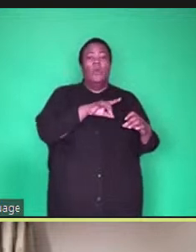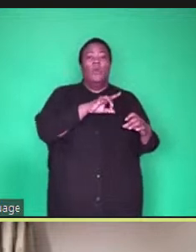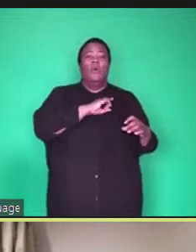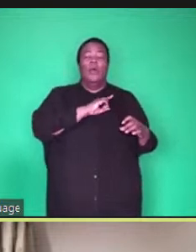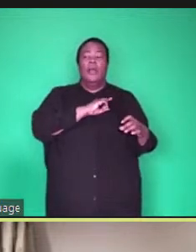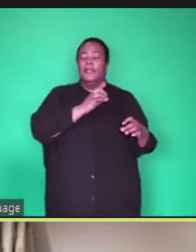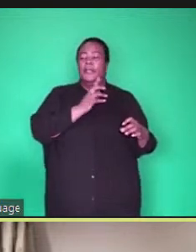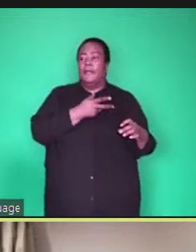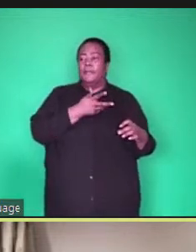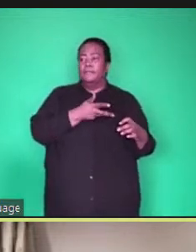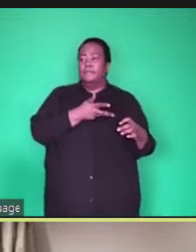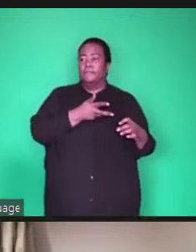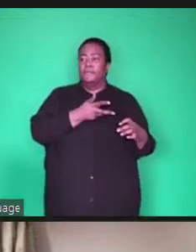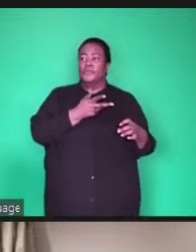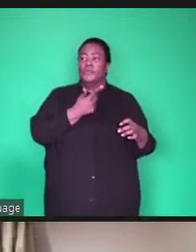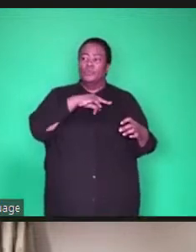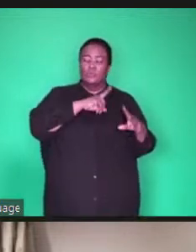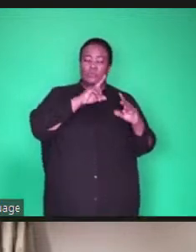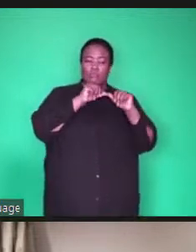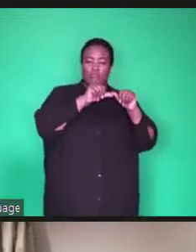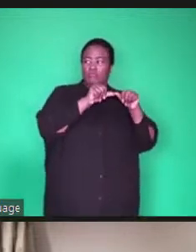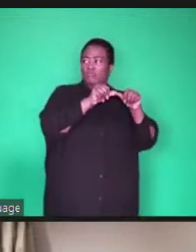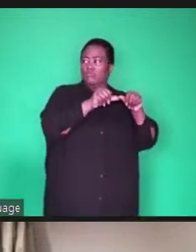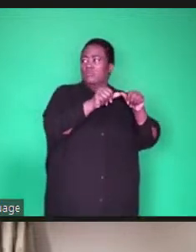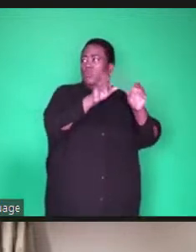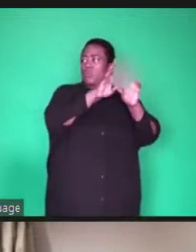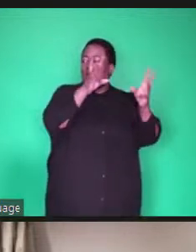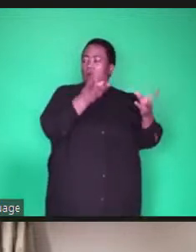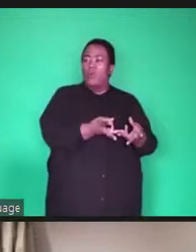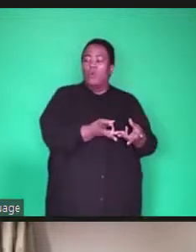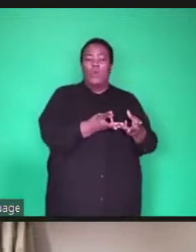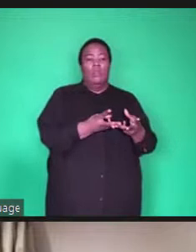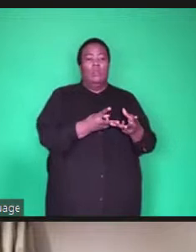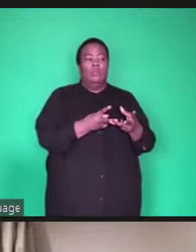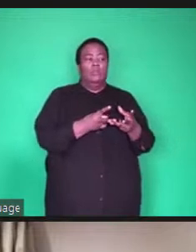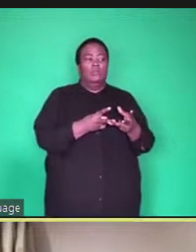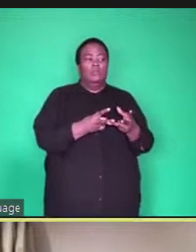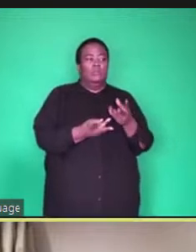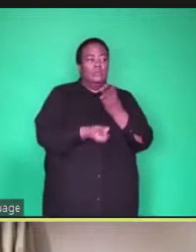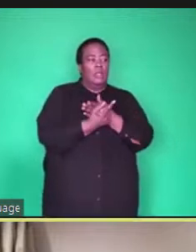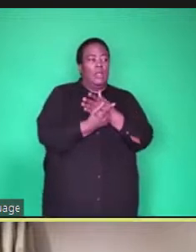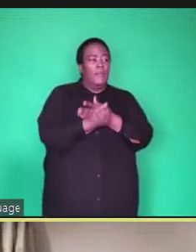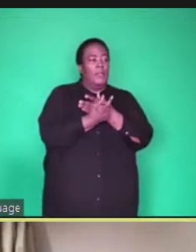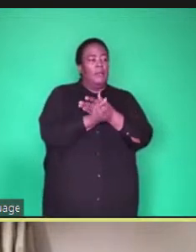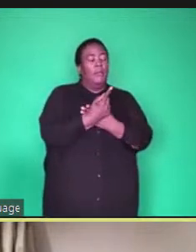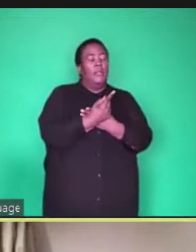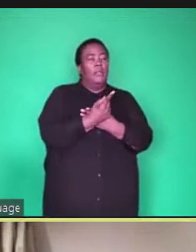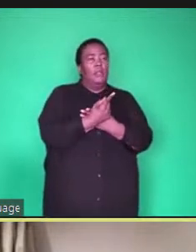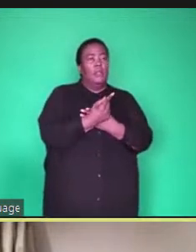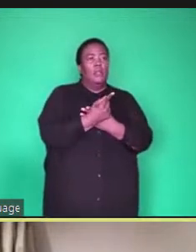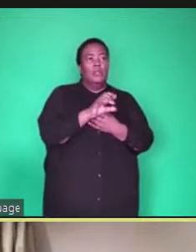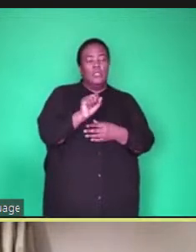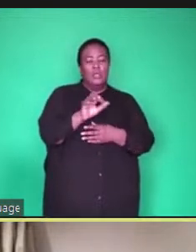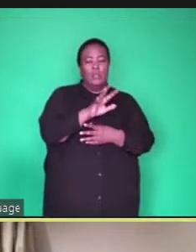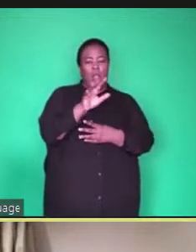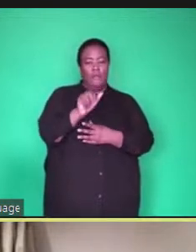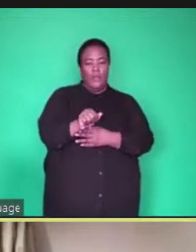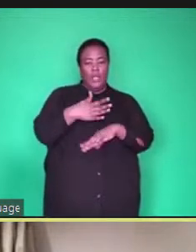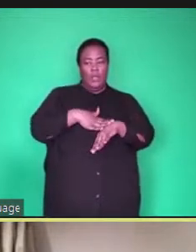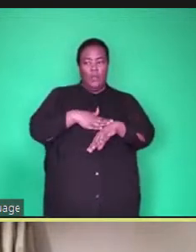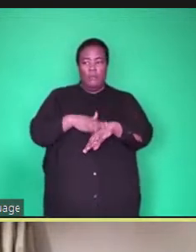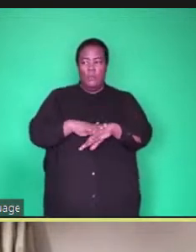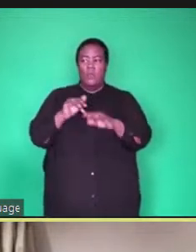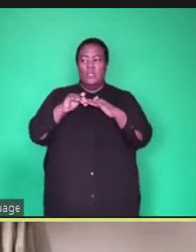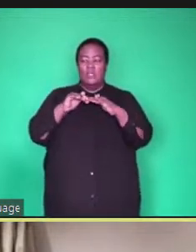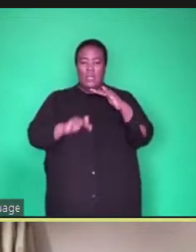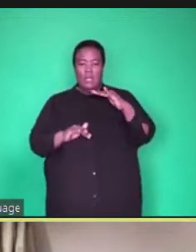Worryingly, but consistent with world trends, adaptation within South Africa lags mitigation, and it's even more under